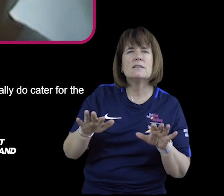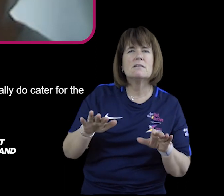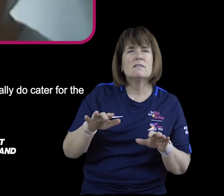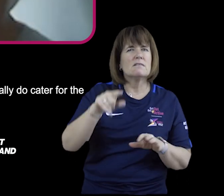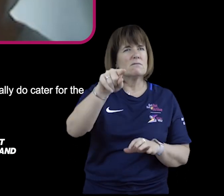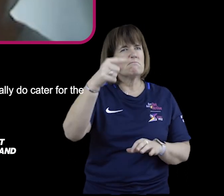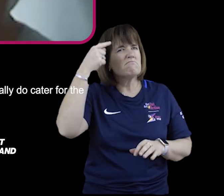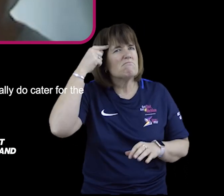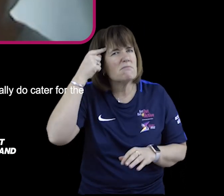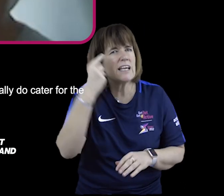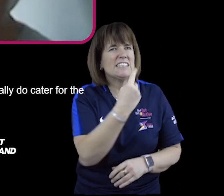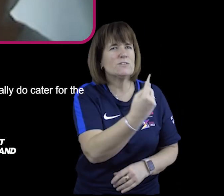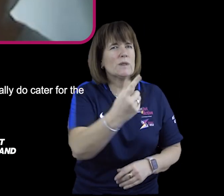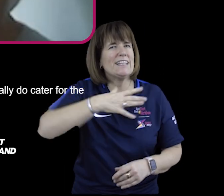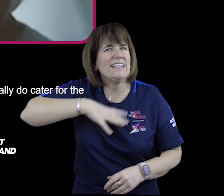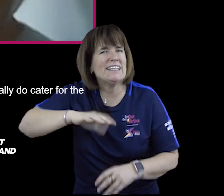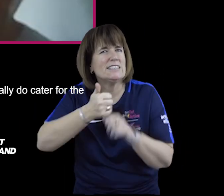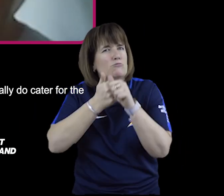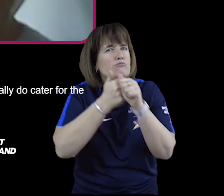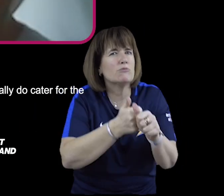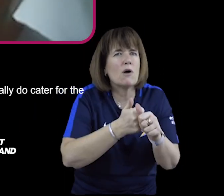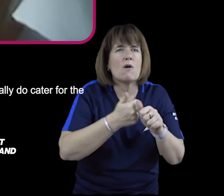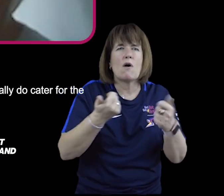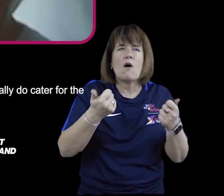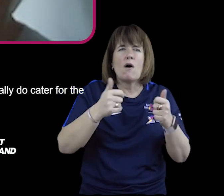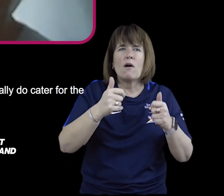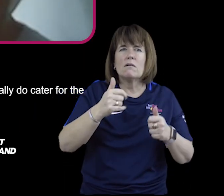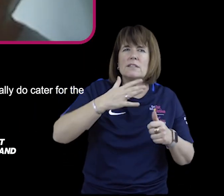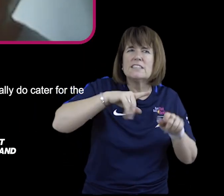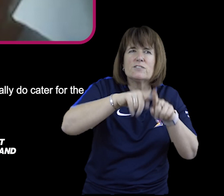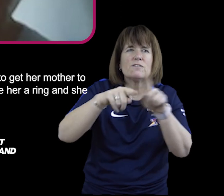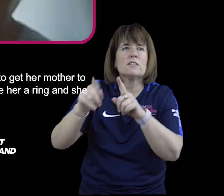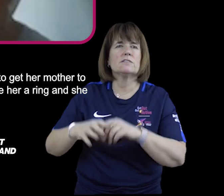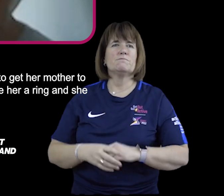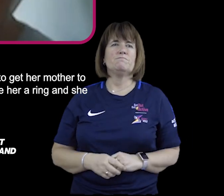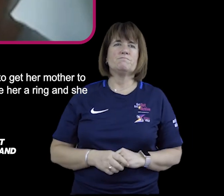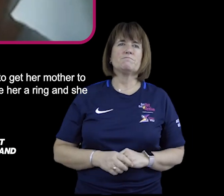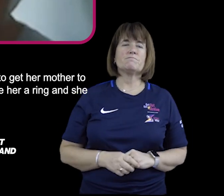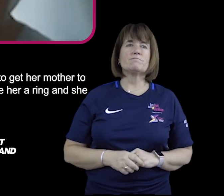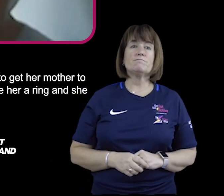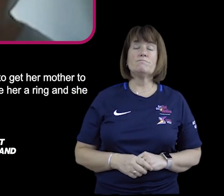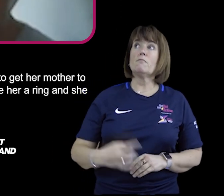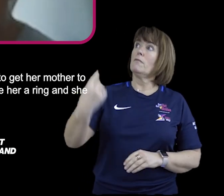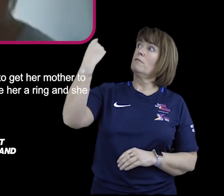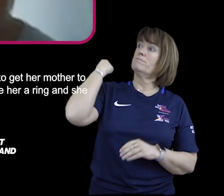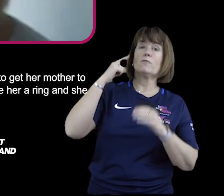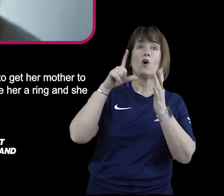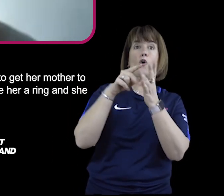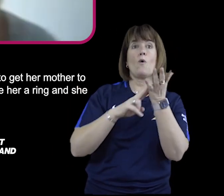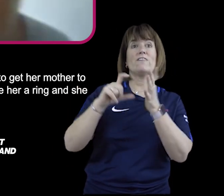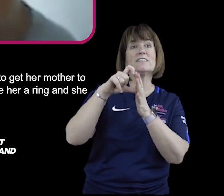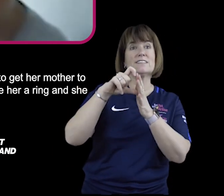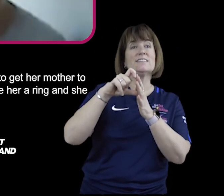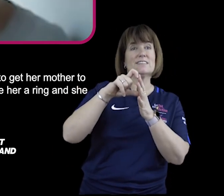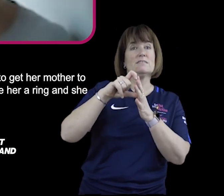you really do cater for the individual needs, because all our needs are different, right? Yeah. I did. I started